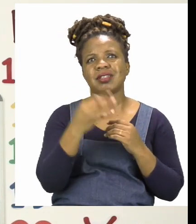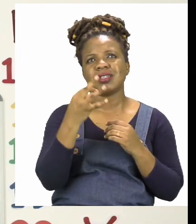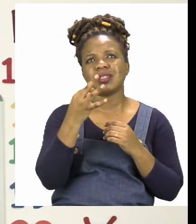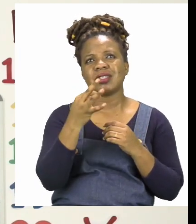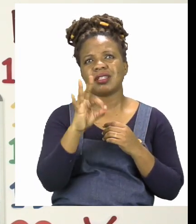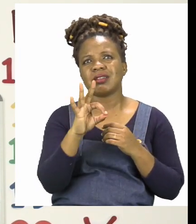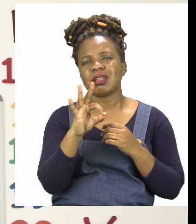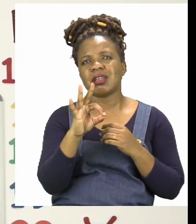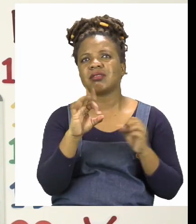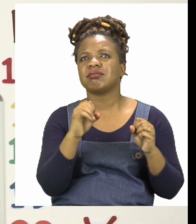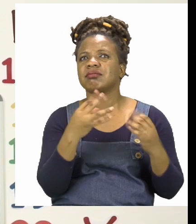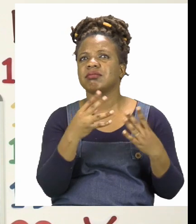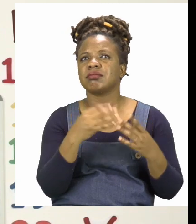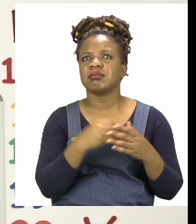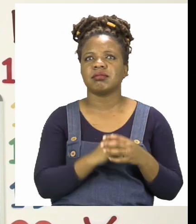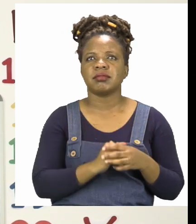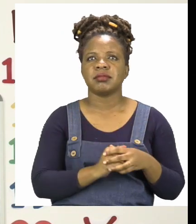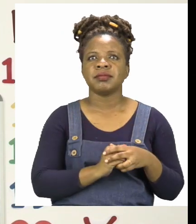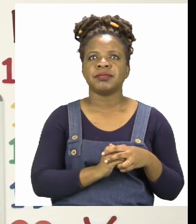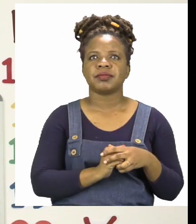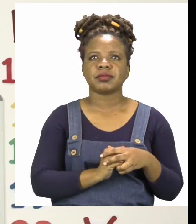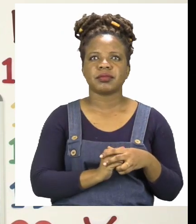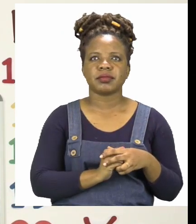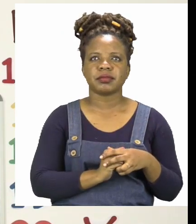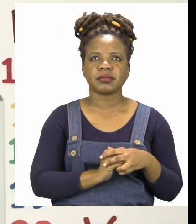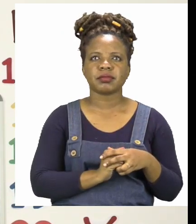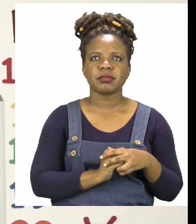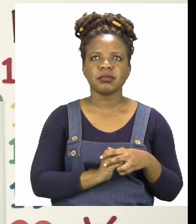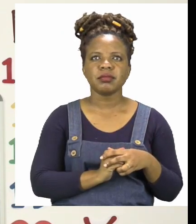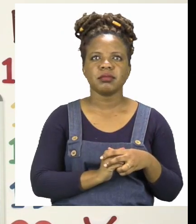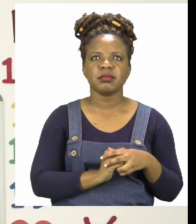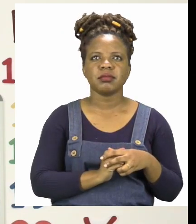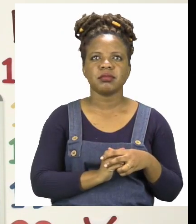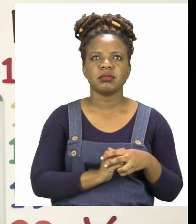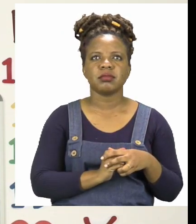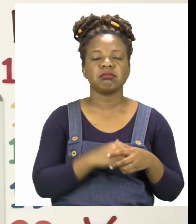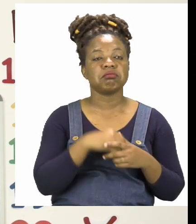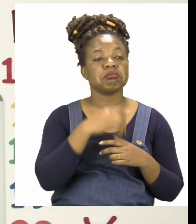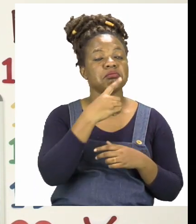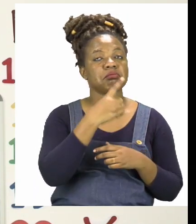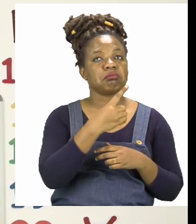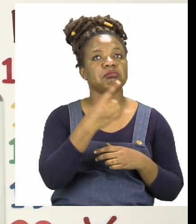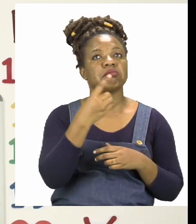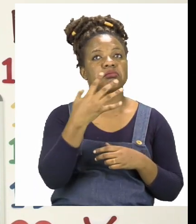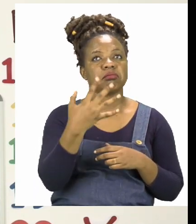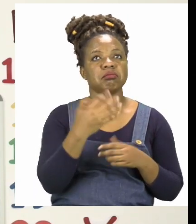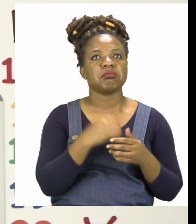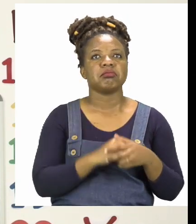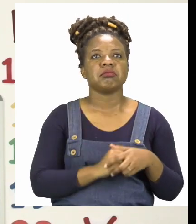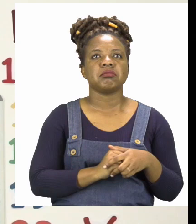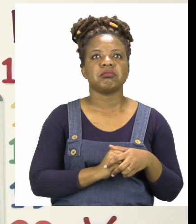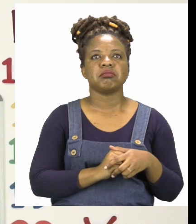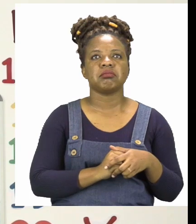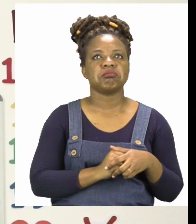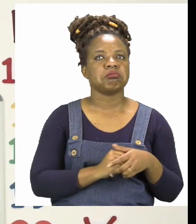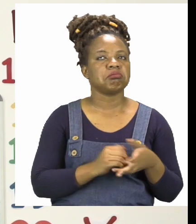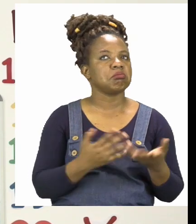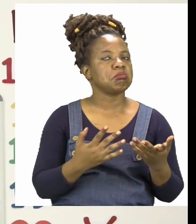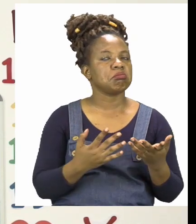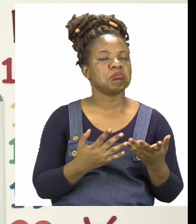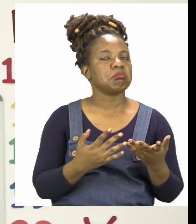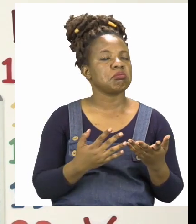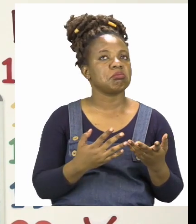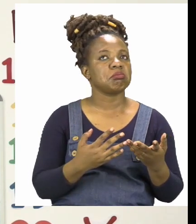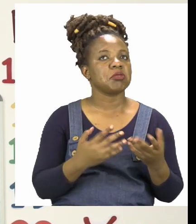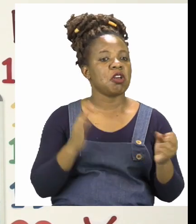our fingers or our counters, will give us 15. But there's no space to write